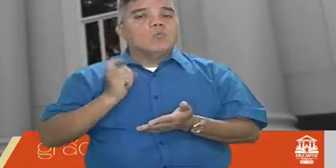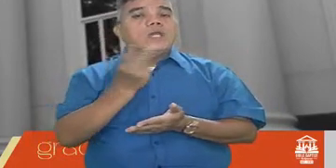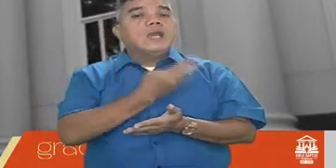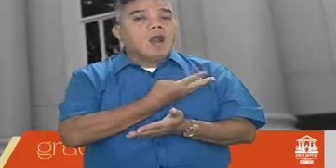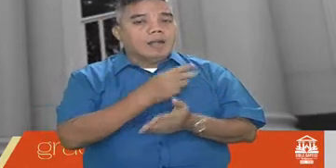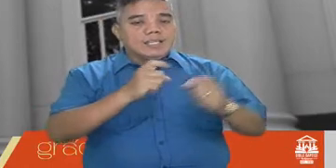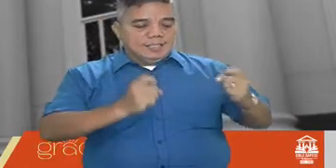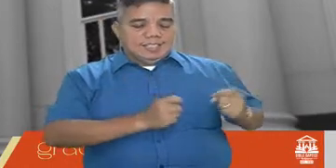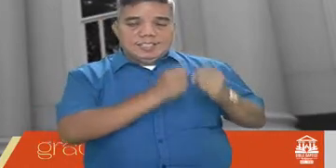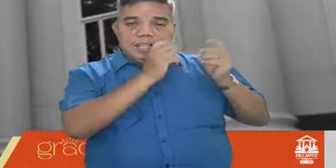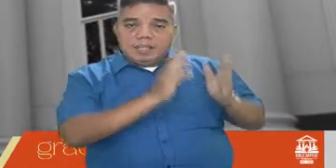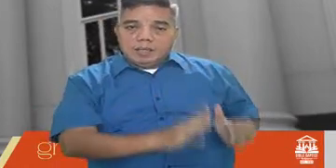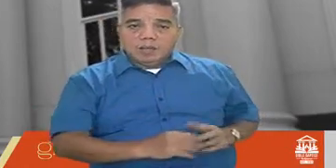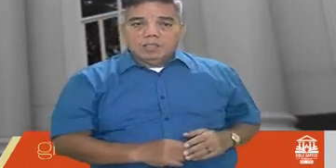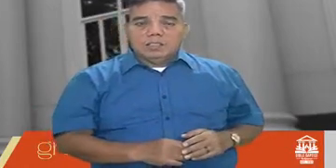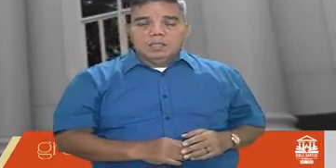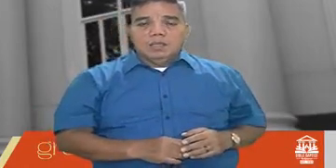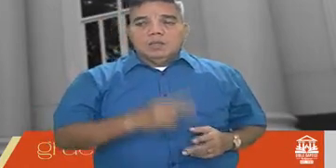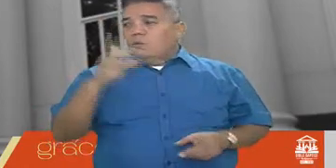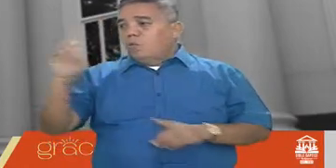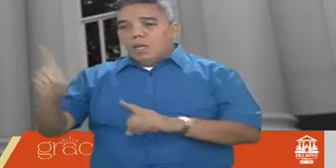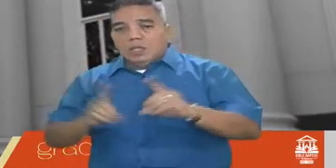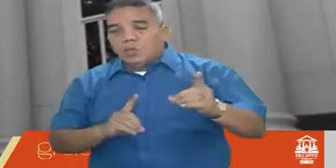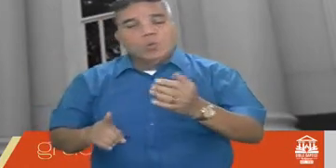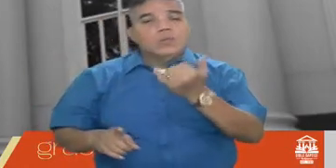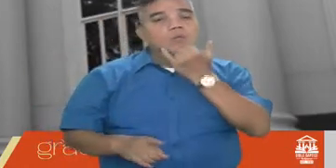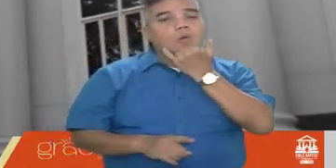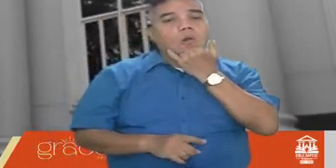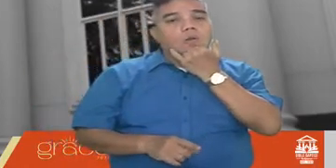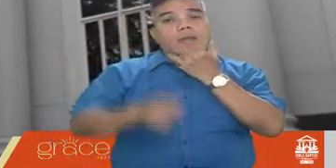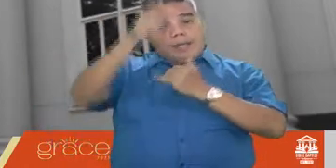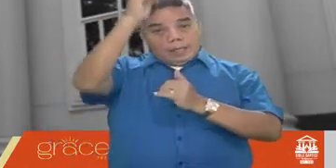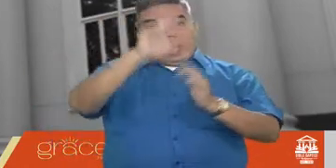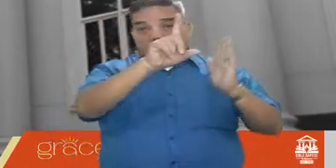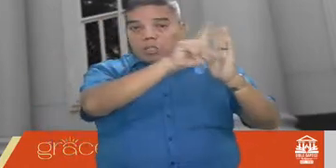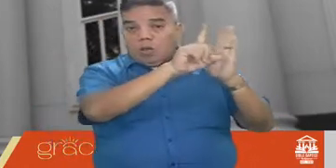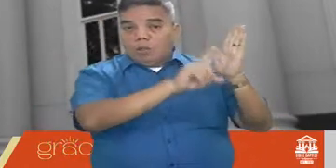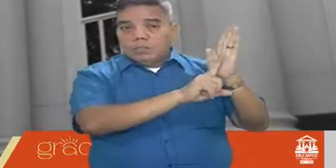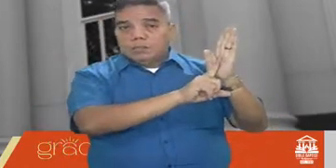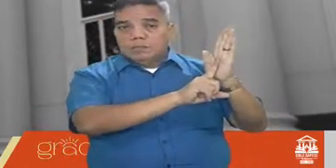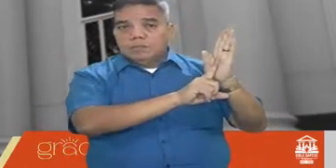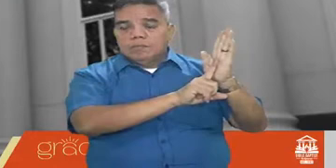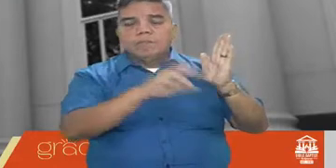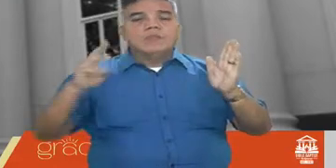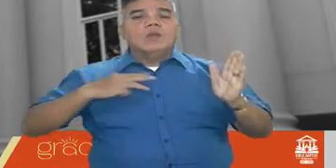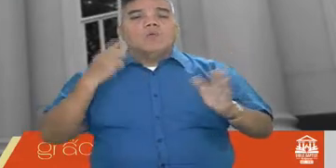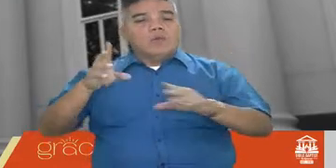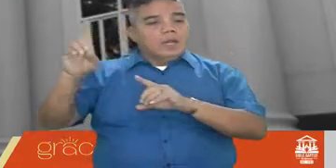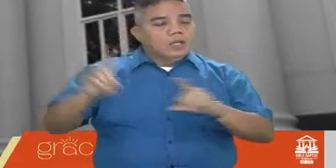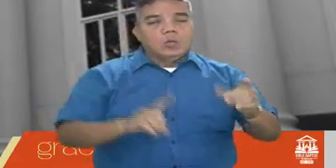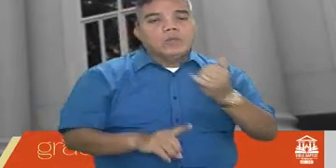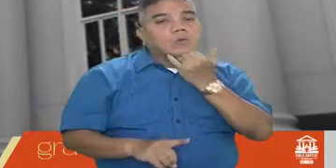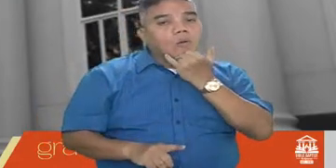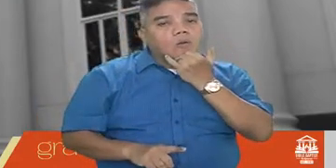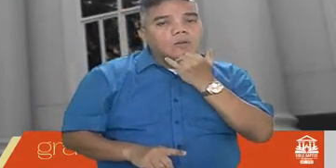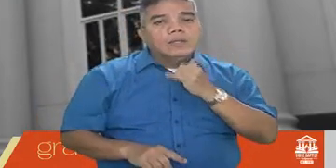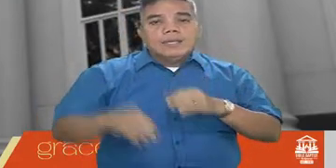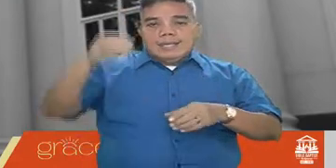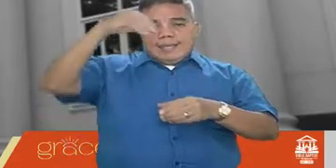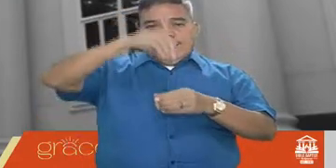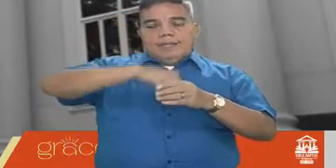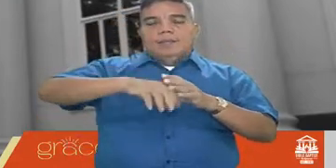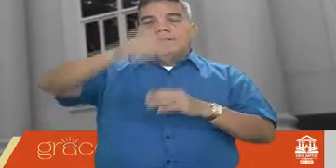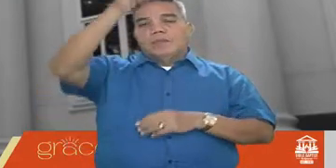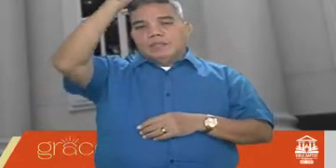are sinners. We are violators of God's laws. We are violators